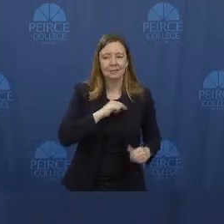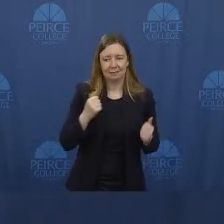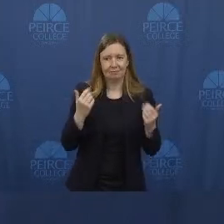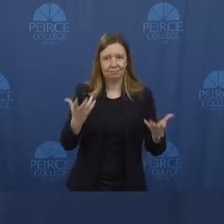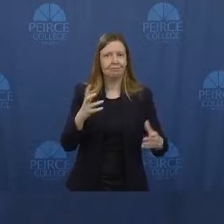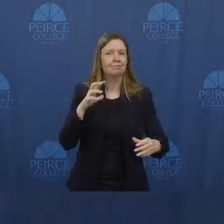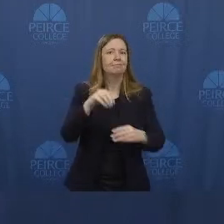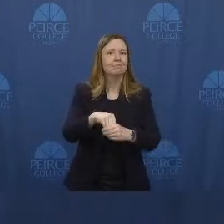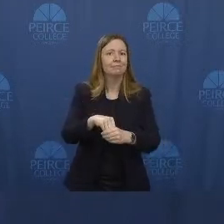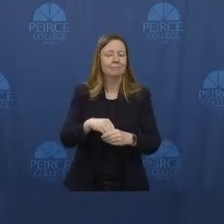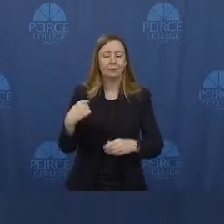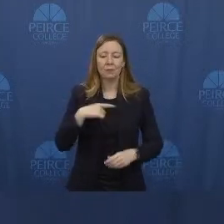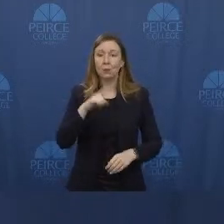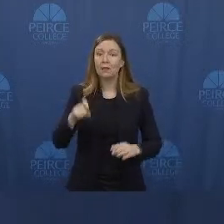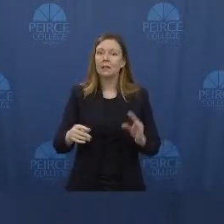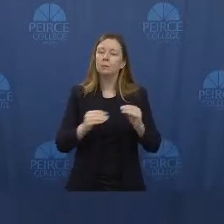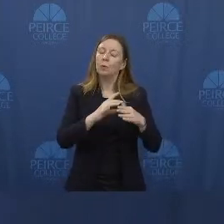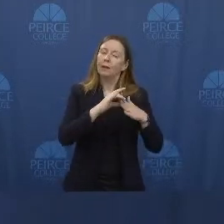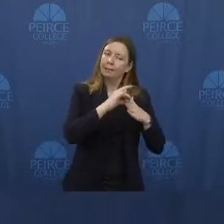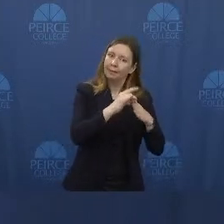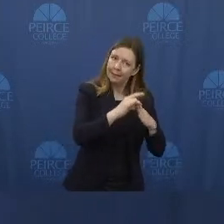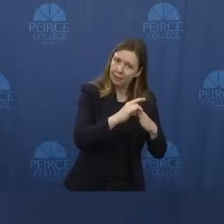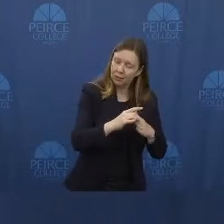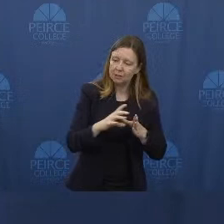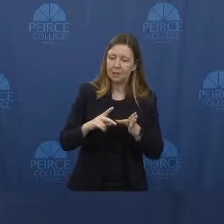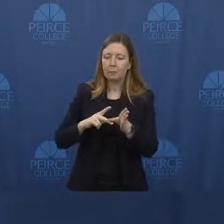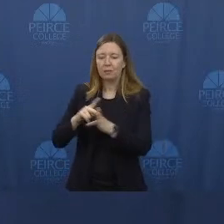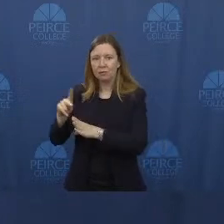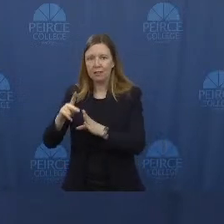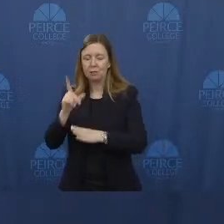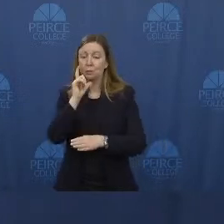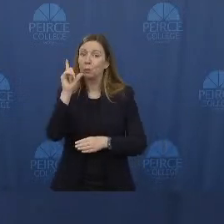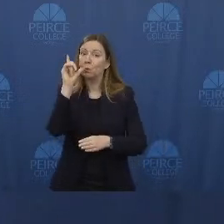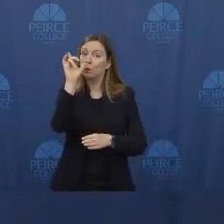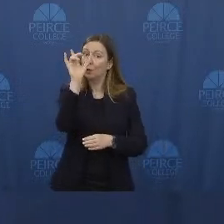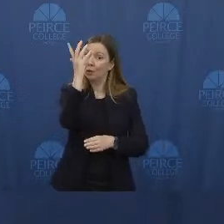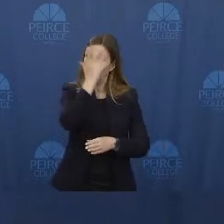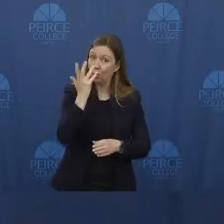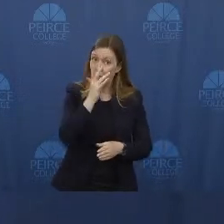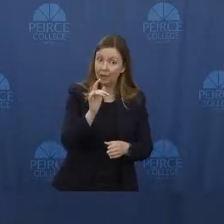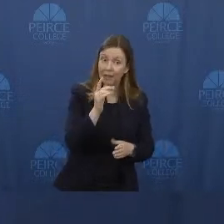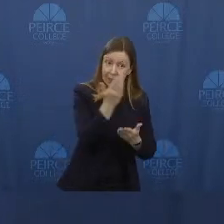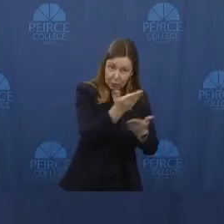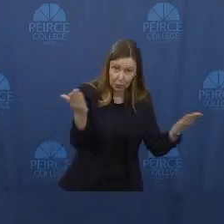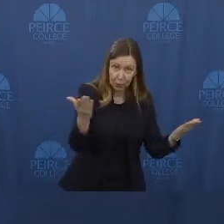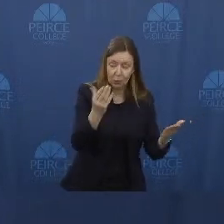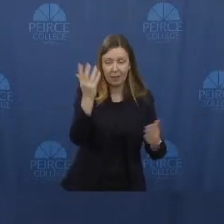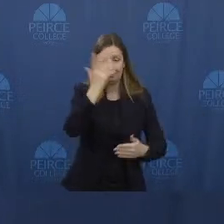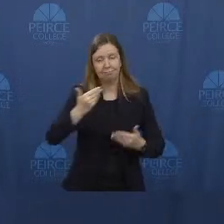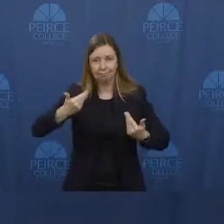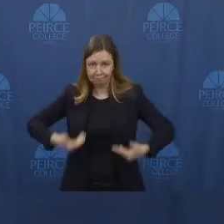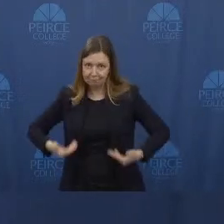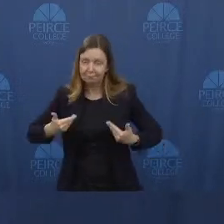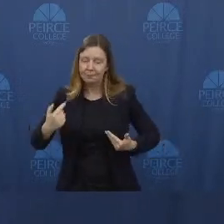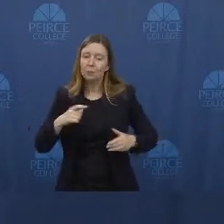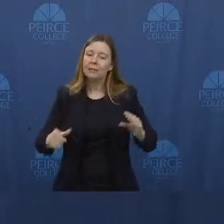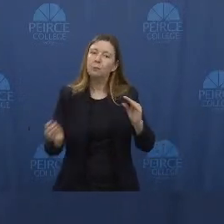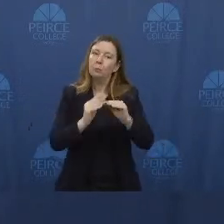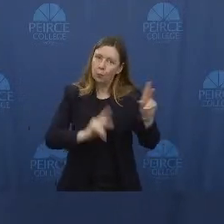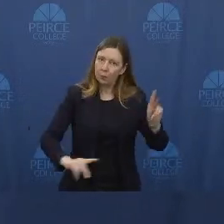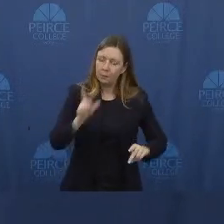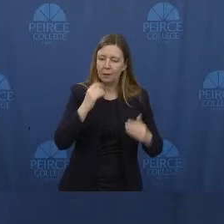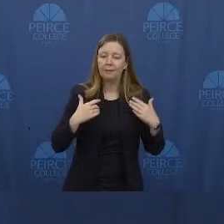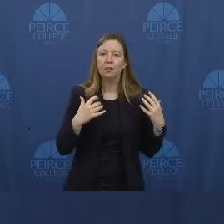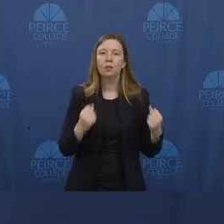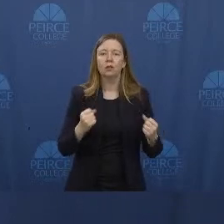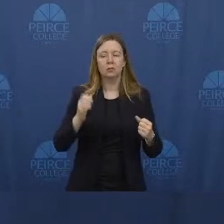table. We need more leaders and professionals who look like you and me. We need more people who have the